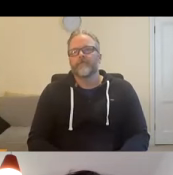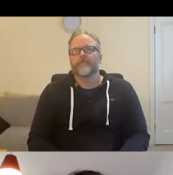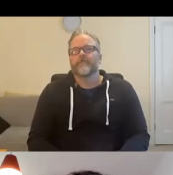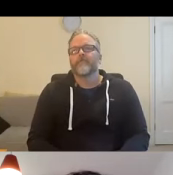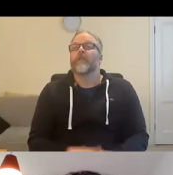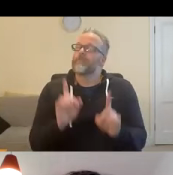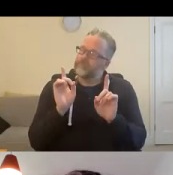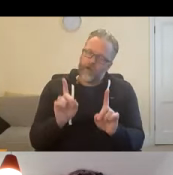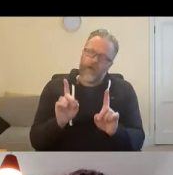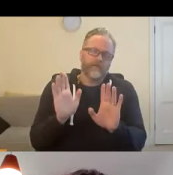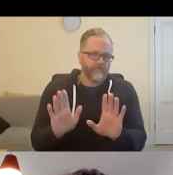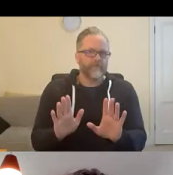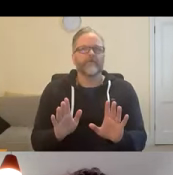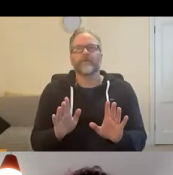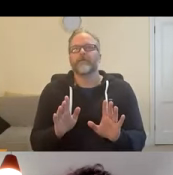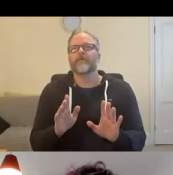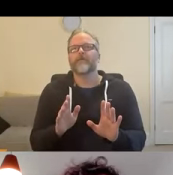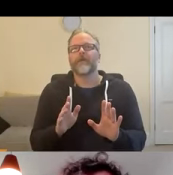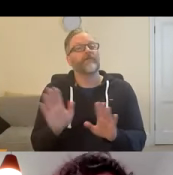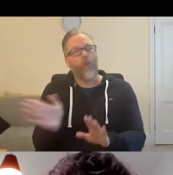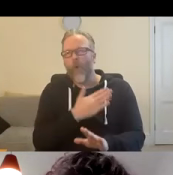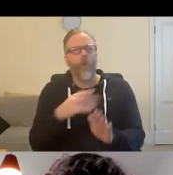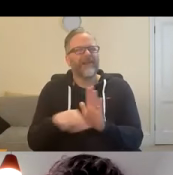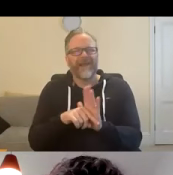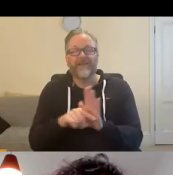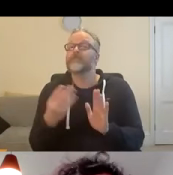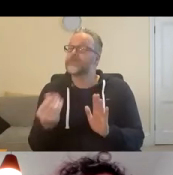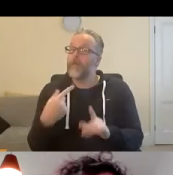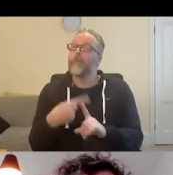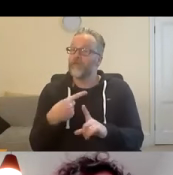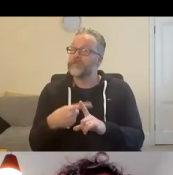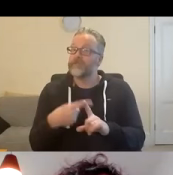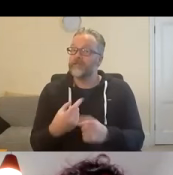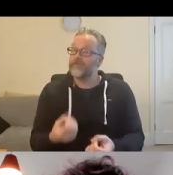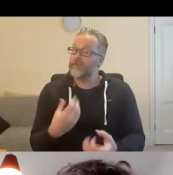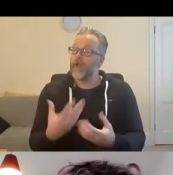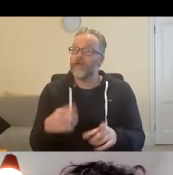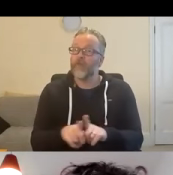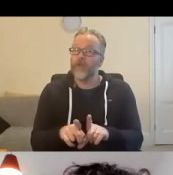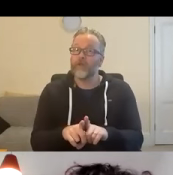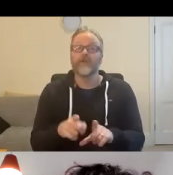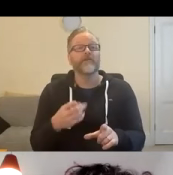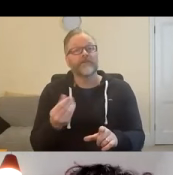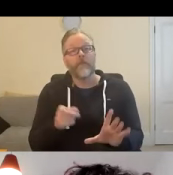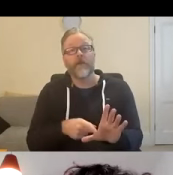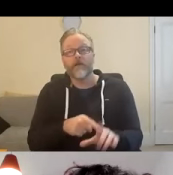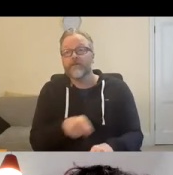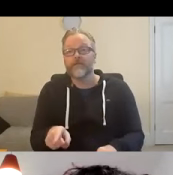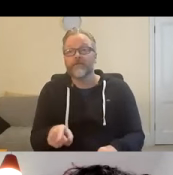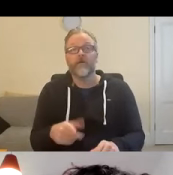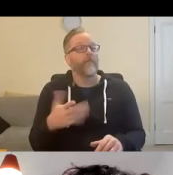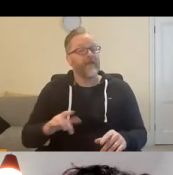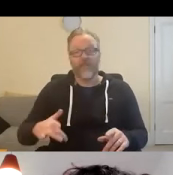But that being said, it's not all doom and gloom. There has been some positive results coming out of the pandemic. So some young people have actually been